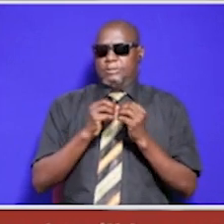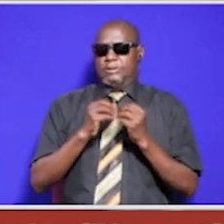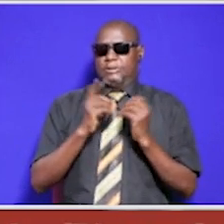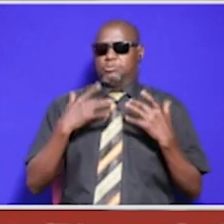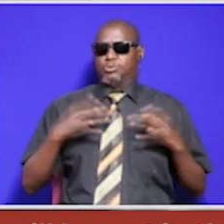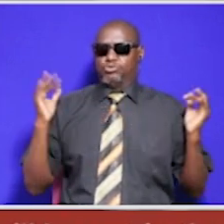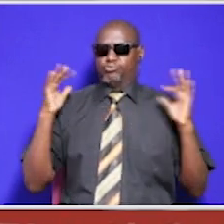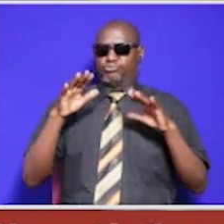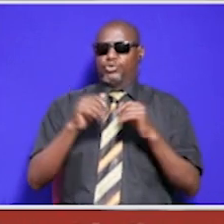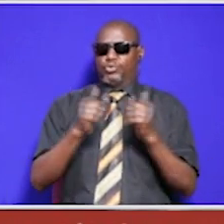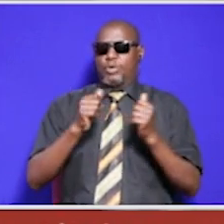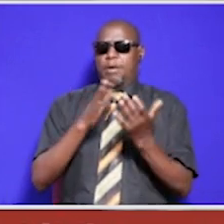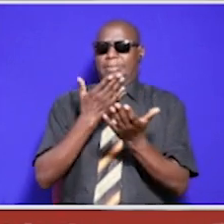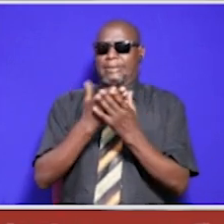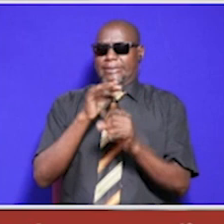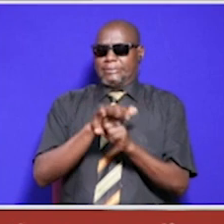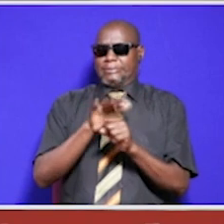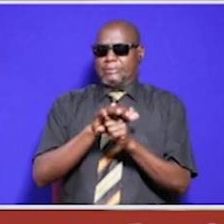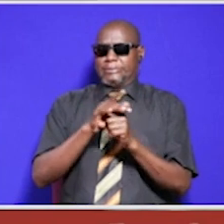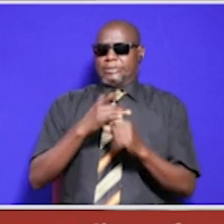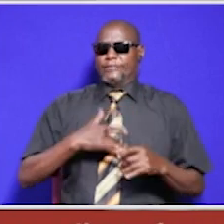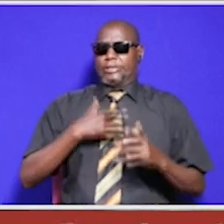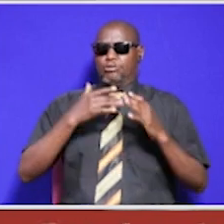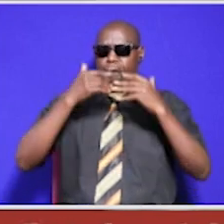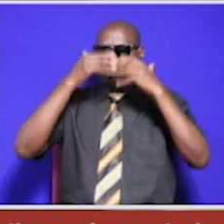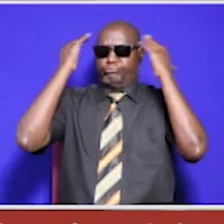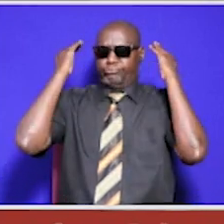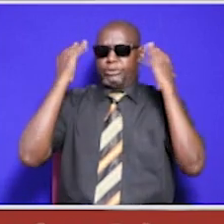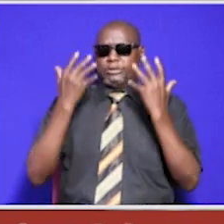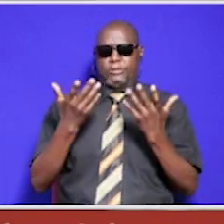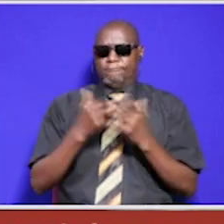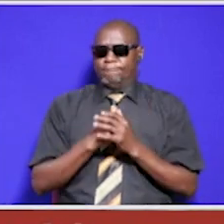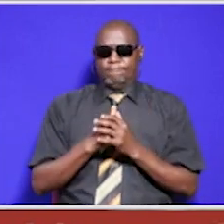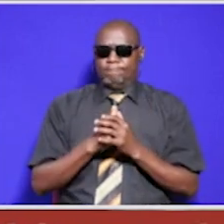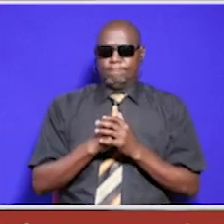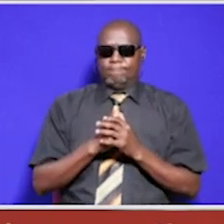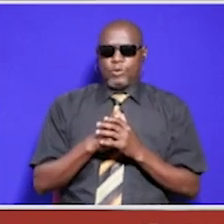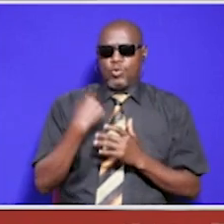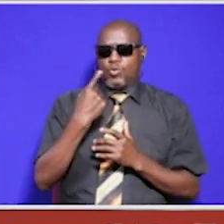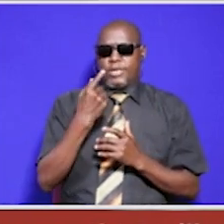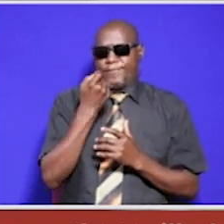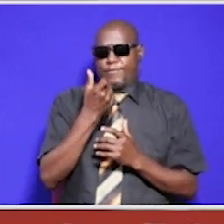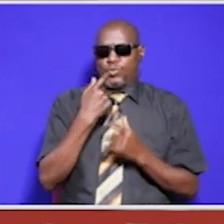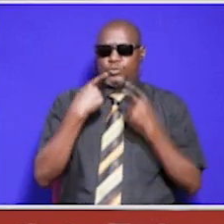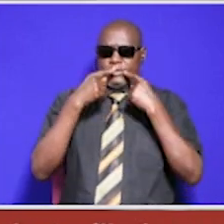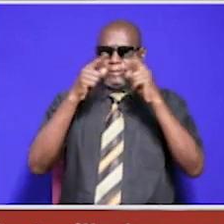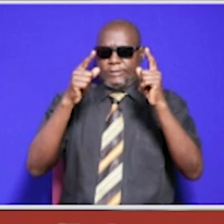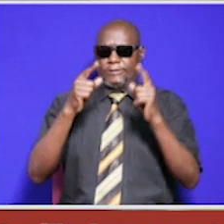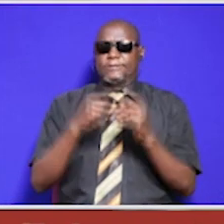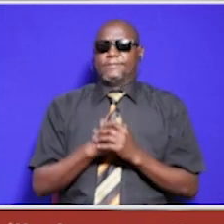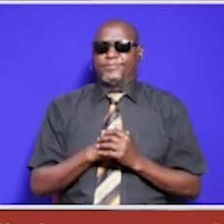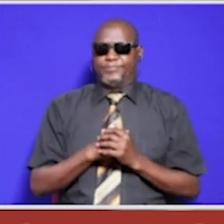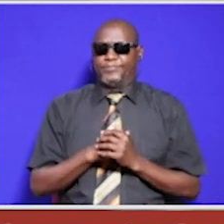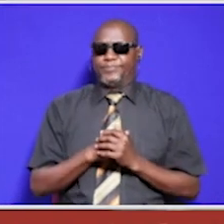The applicants were so many, we were overwhelmed, but only a few could succeed. Last week we also had